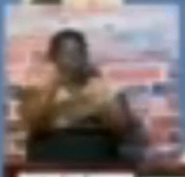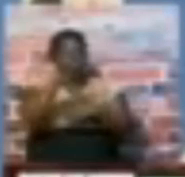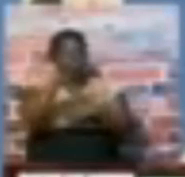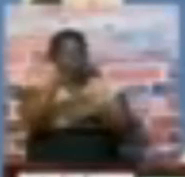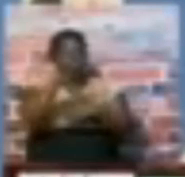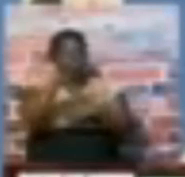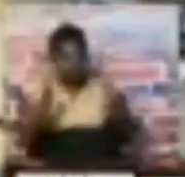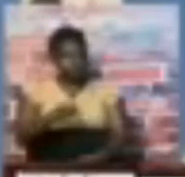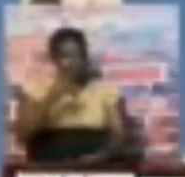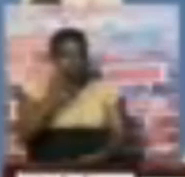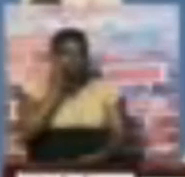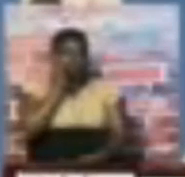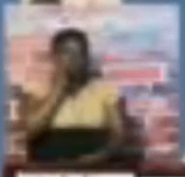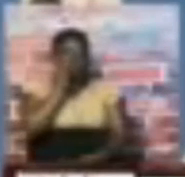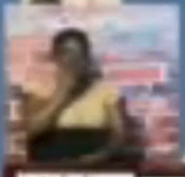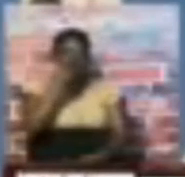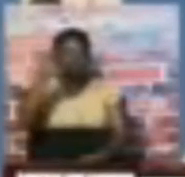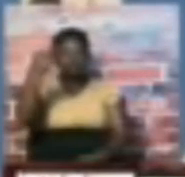Architect Grace